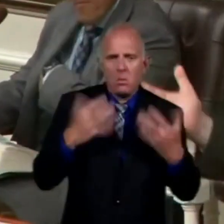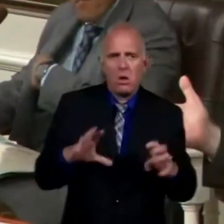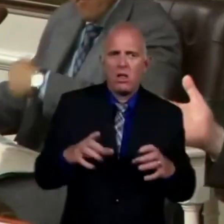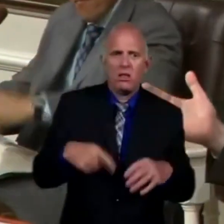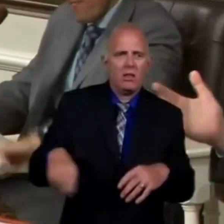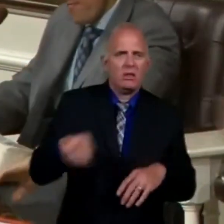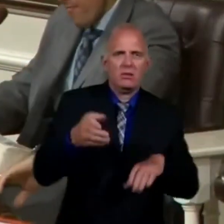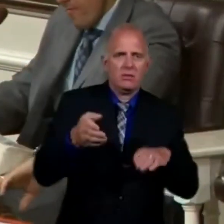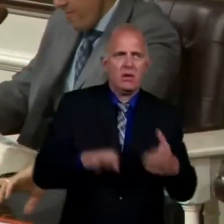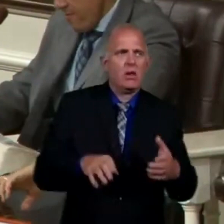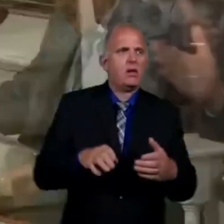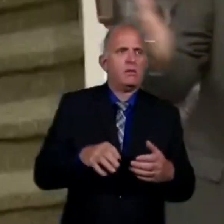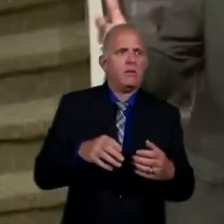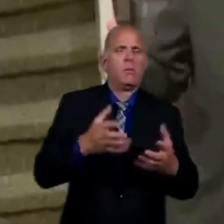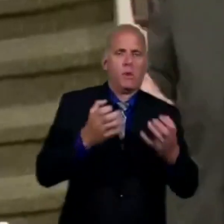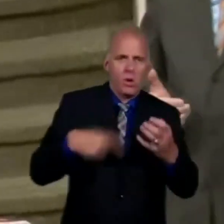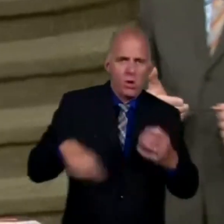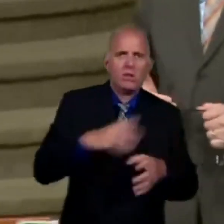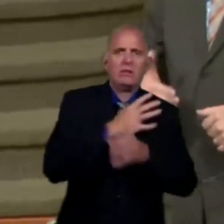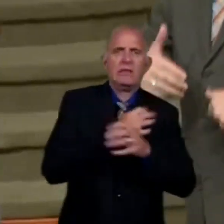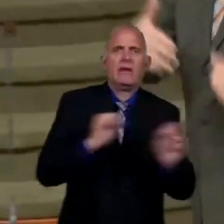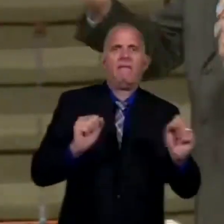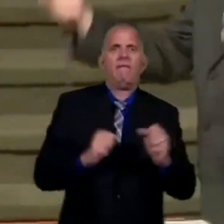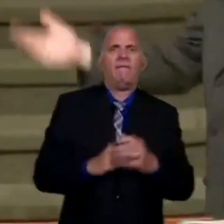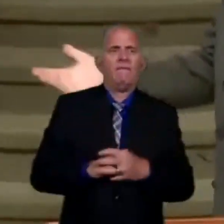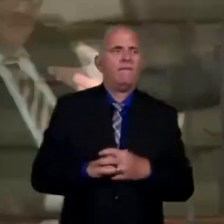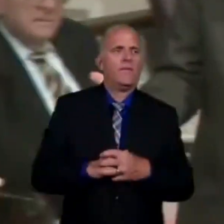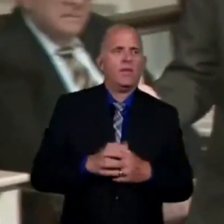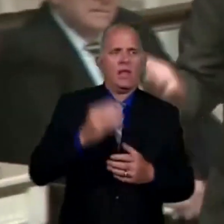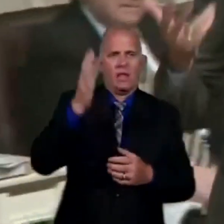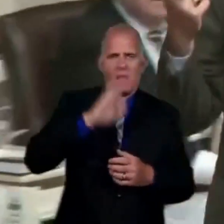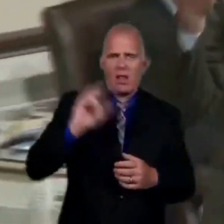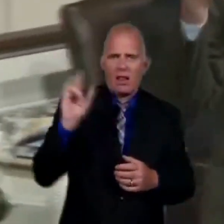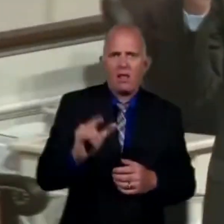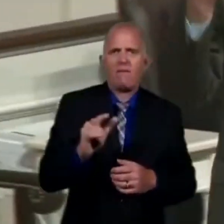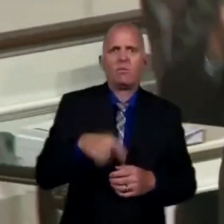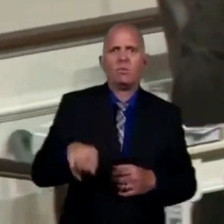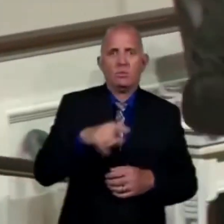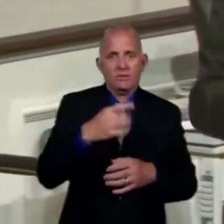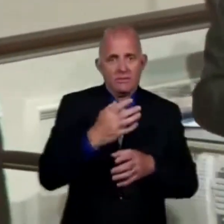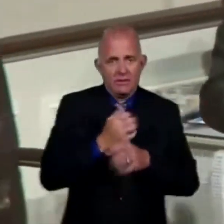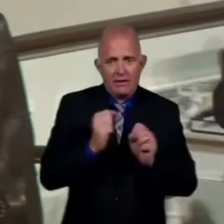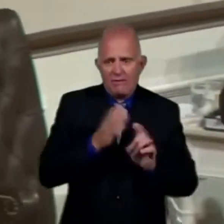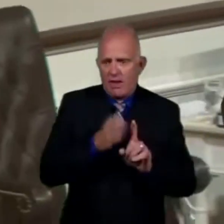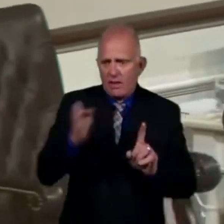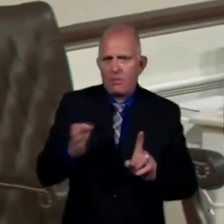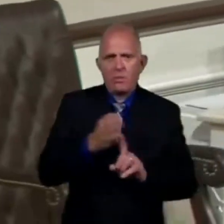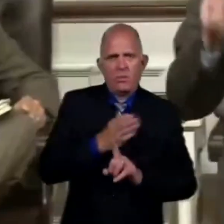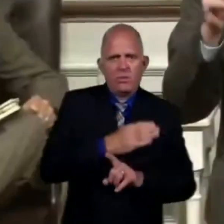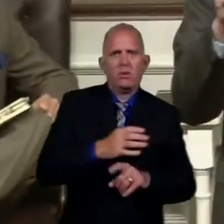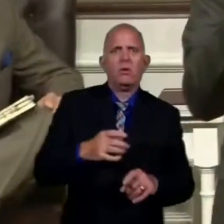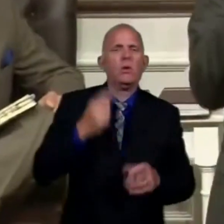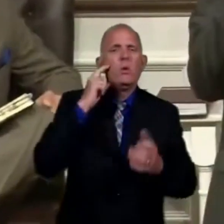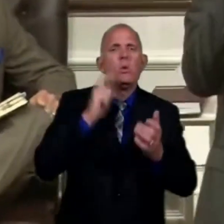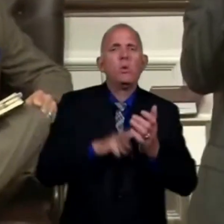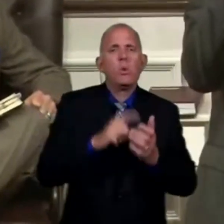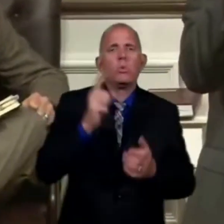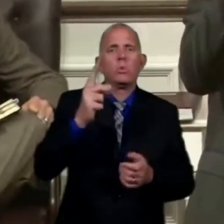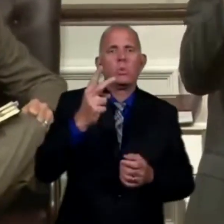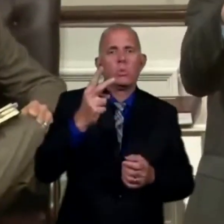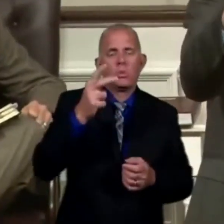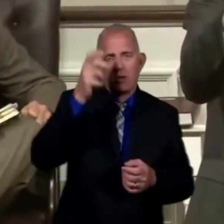come to repentance. God loves you and He wants you to be saved. He wants your neighbors to save. Notice the two concepts He has here. My heart's